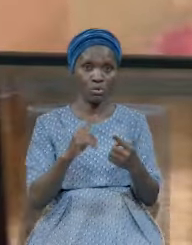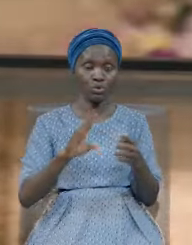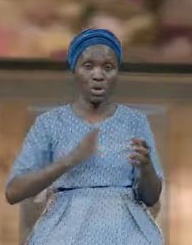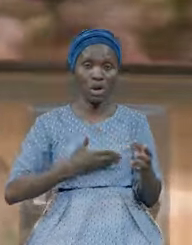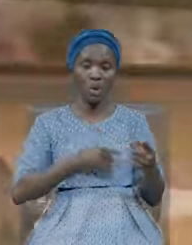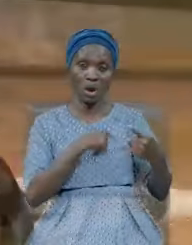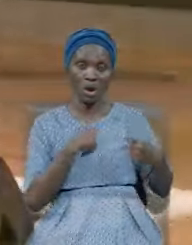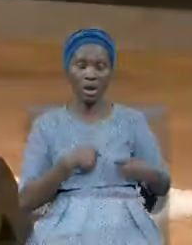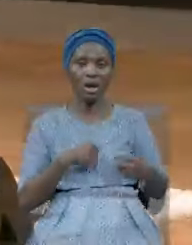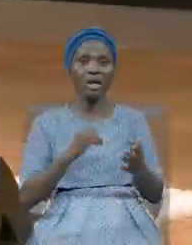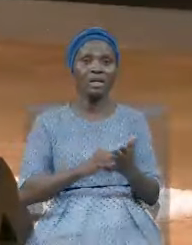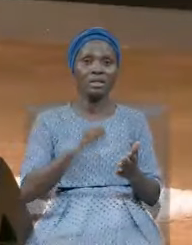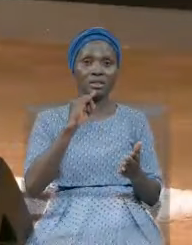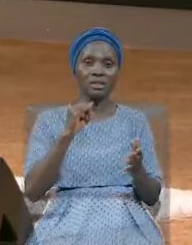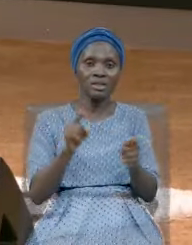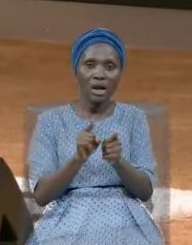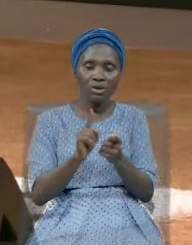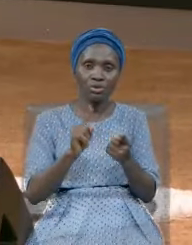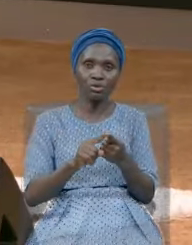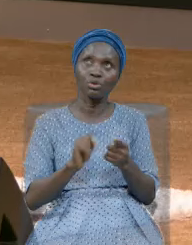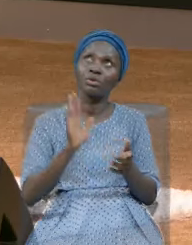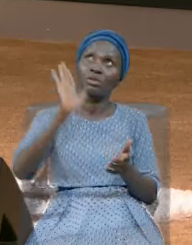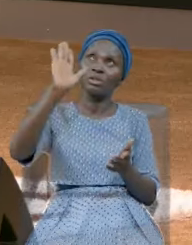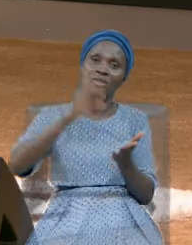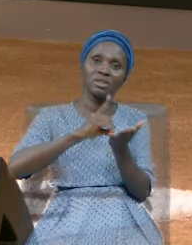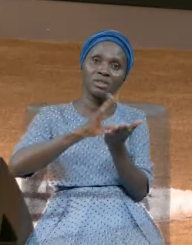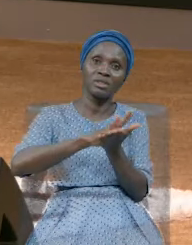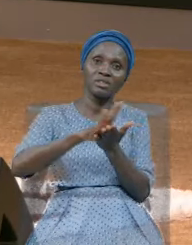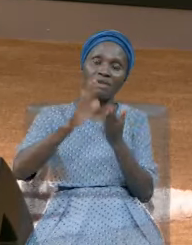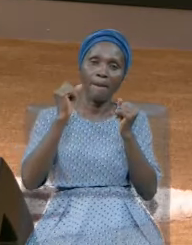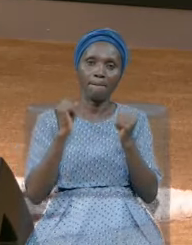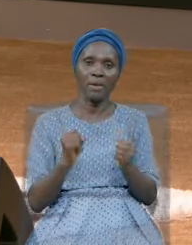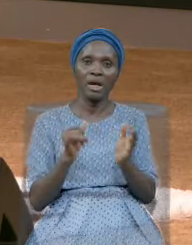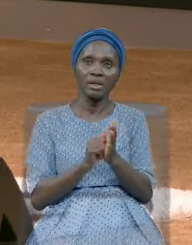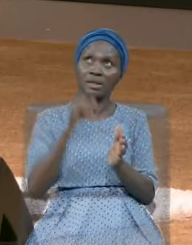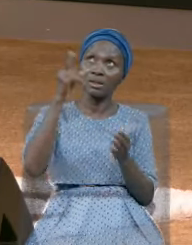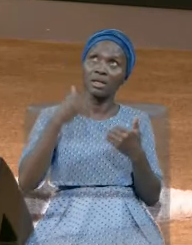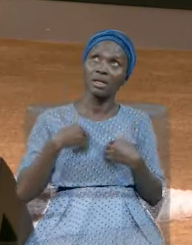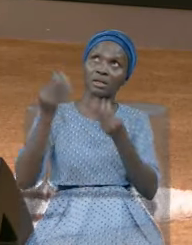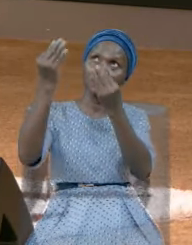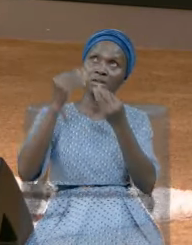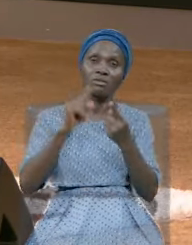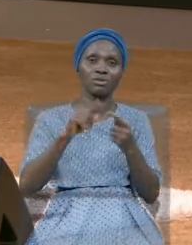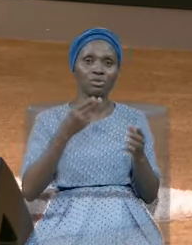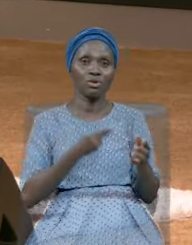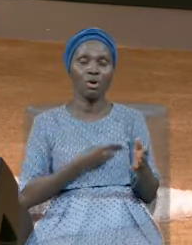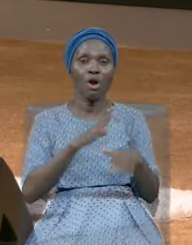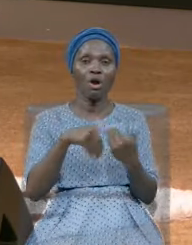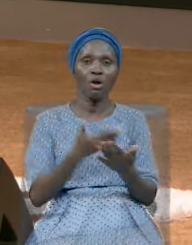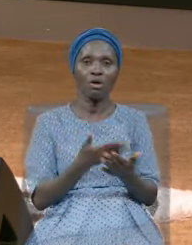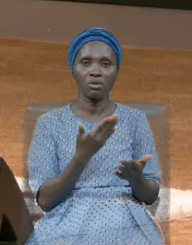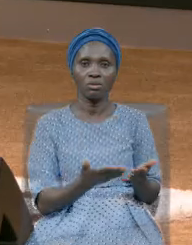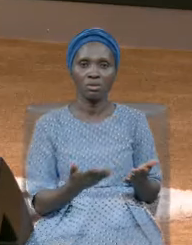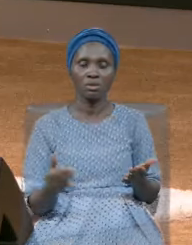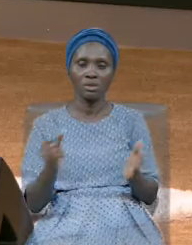to us, his divine power that he has given unto us all things